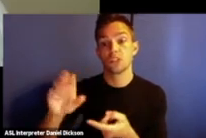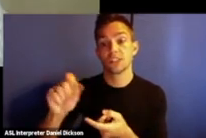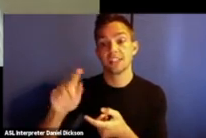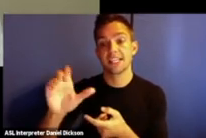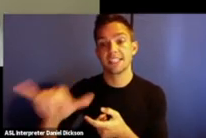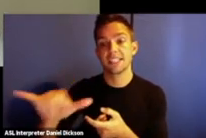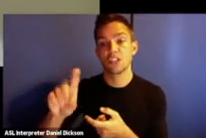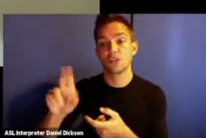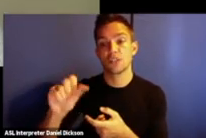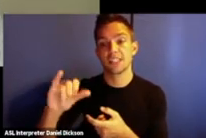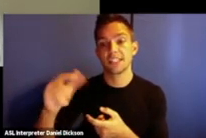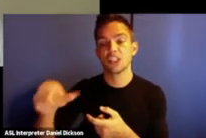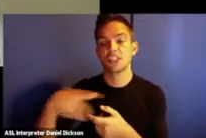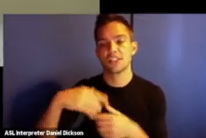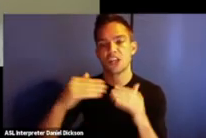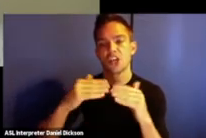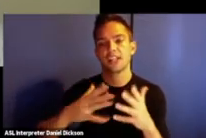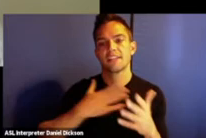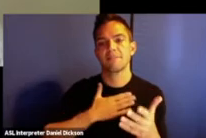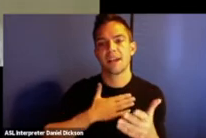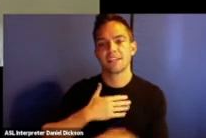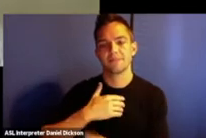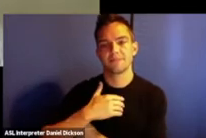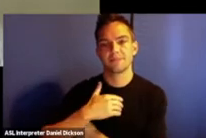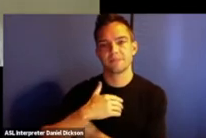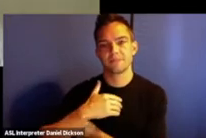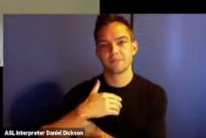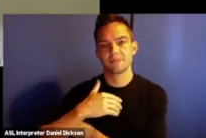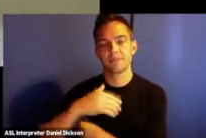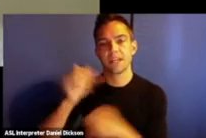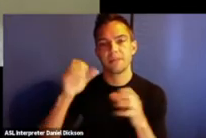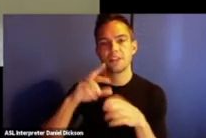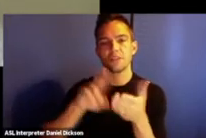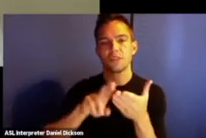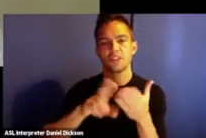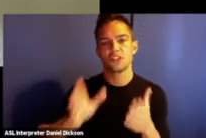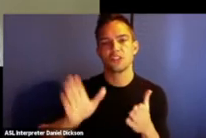Dusing, who's a colleague of mine. And just an amazing researcher.